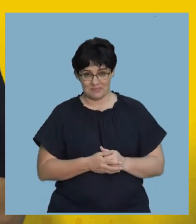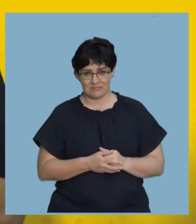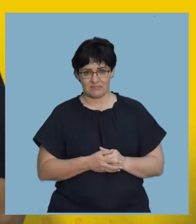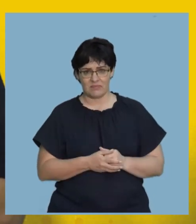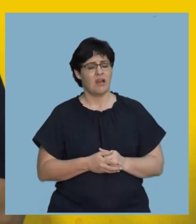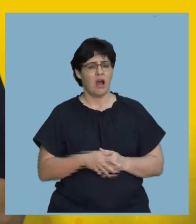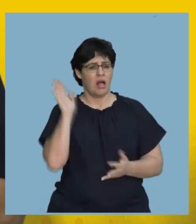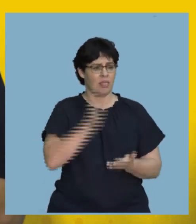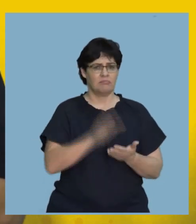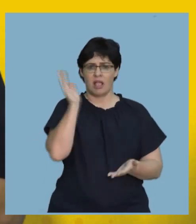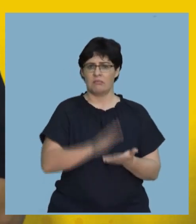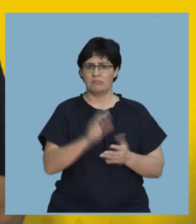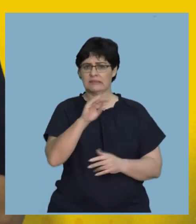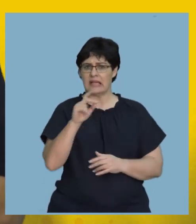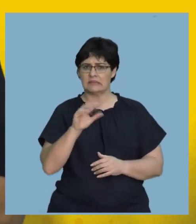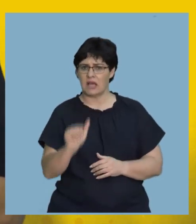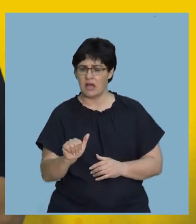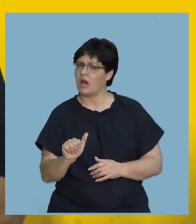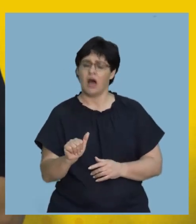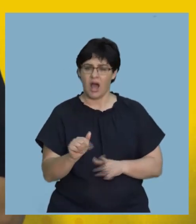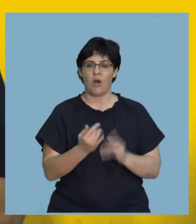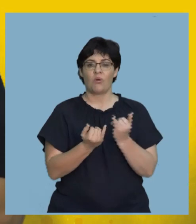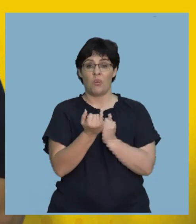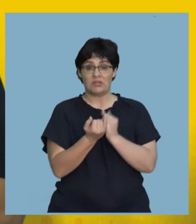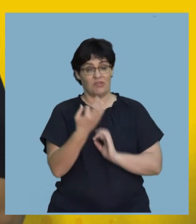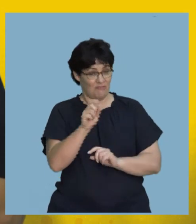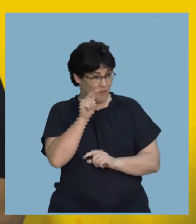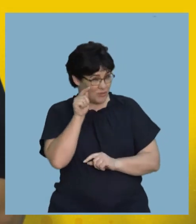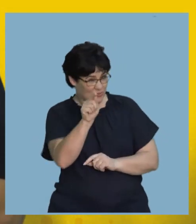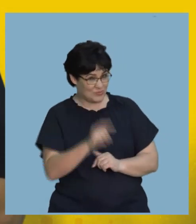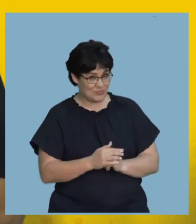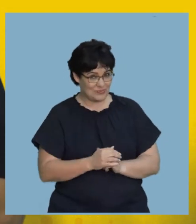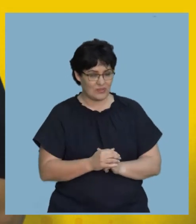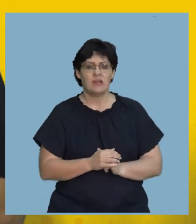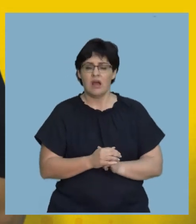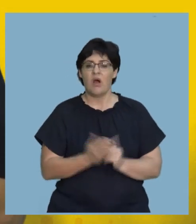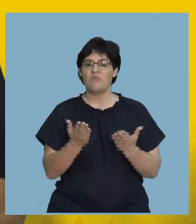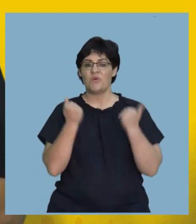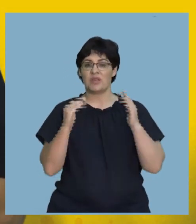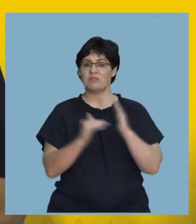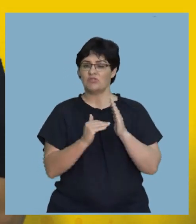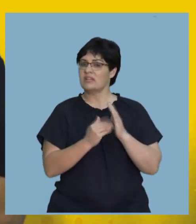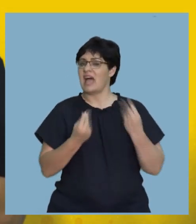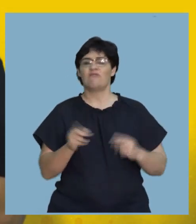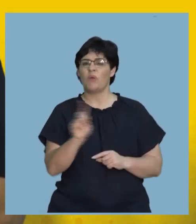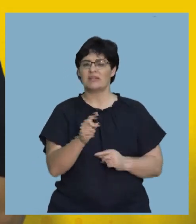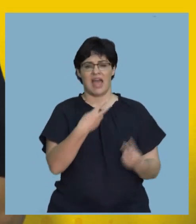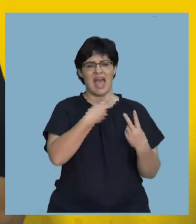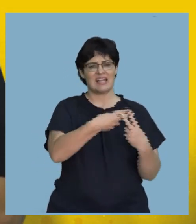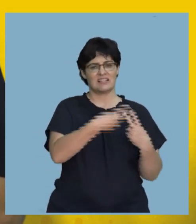you're constantly running out of data, then this next competition is just for you. Wazo Matrix is bringing you the